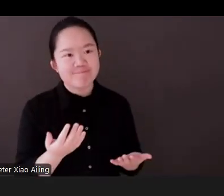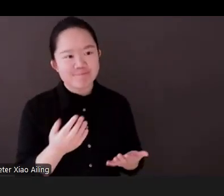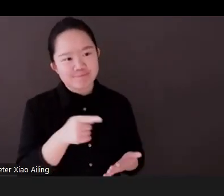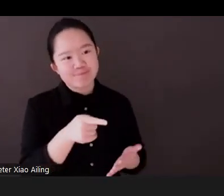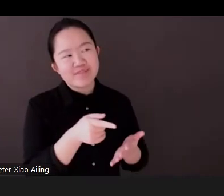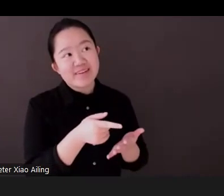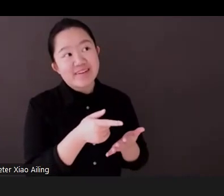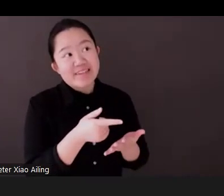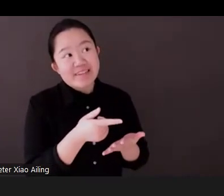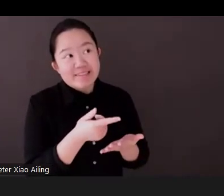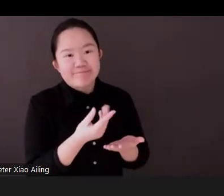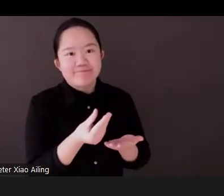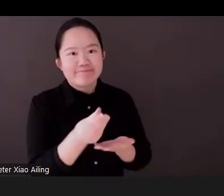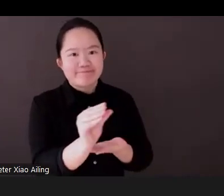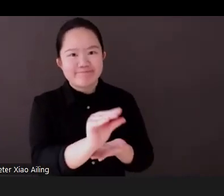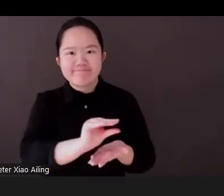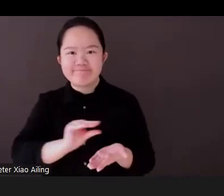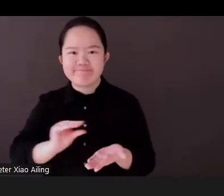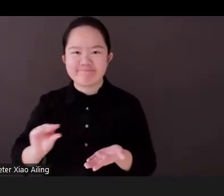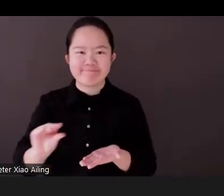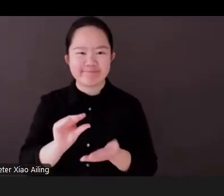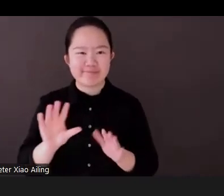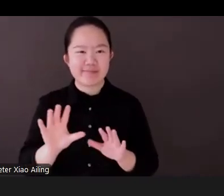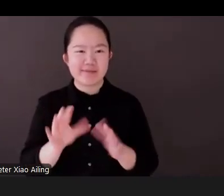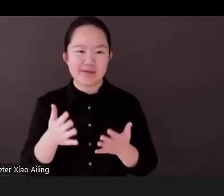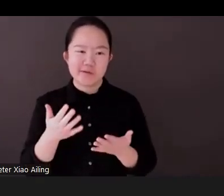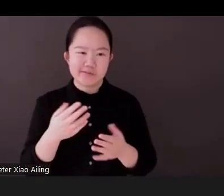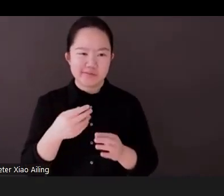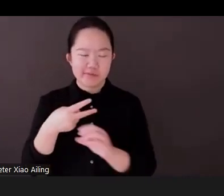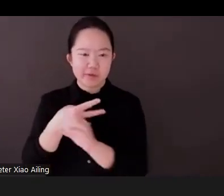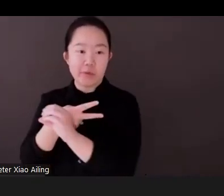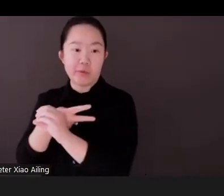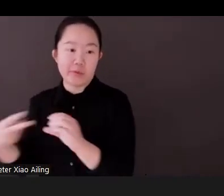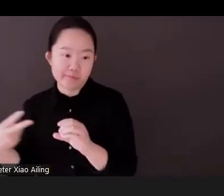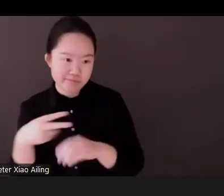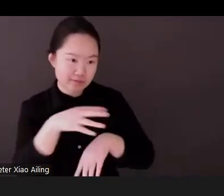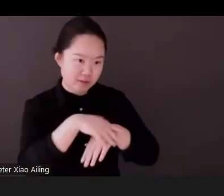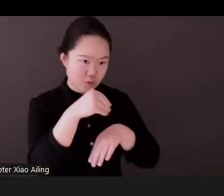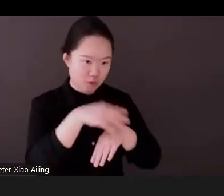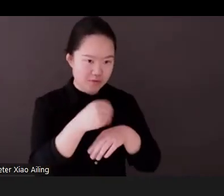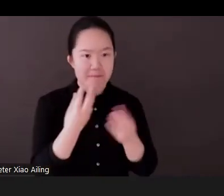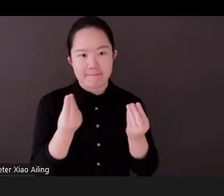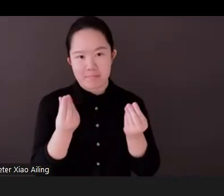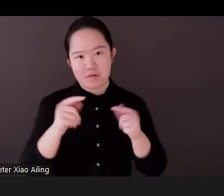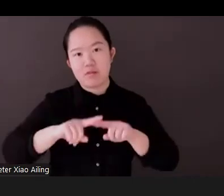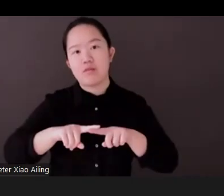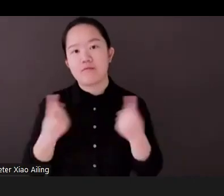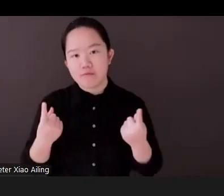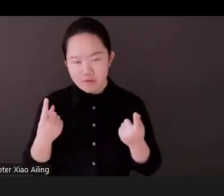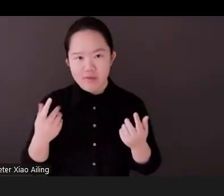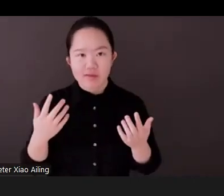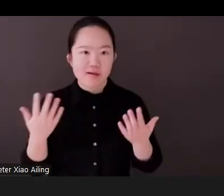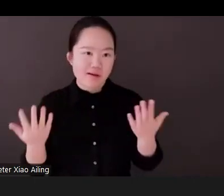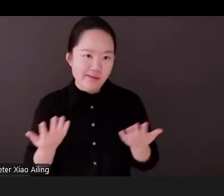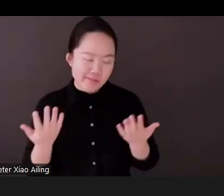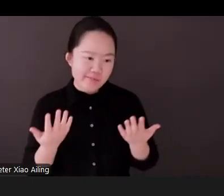currency for the Swedish crowns to European euros. It's the highest amount